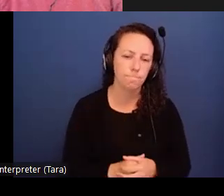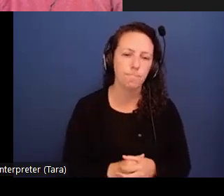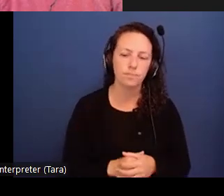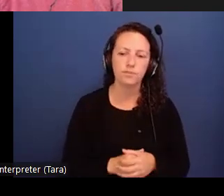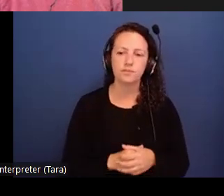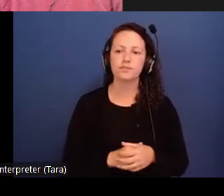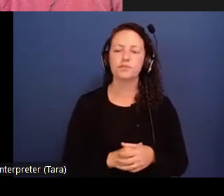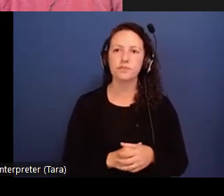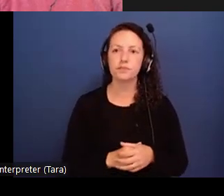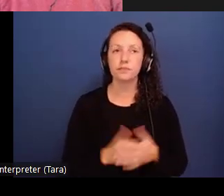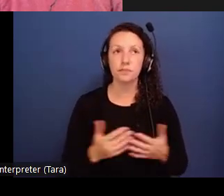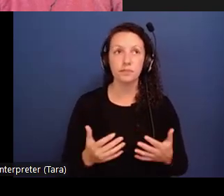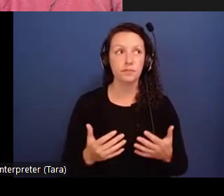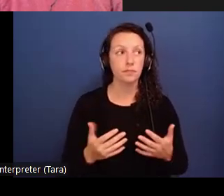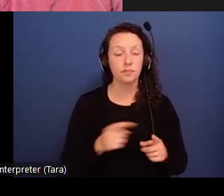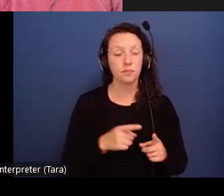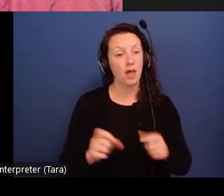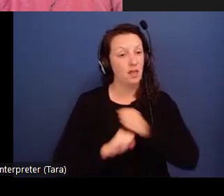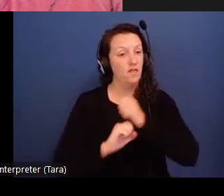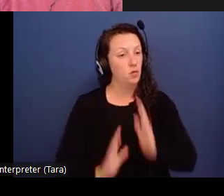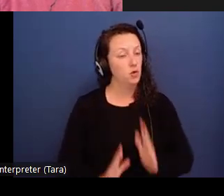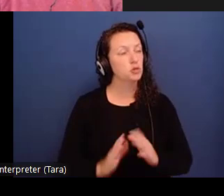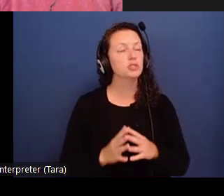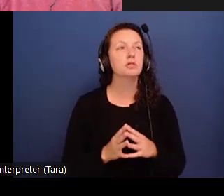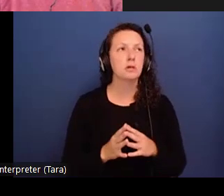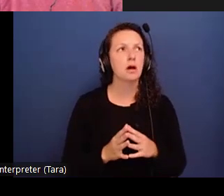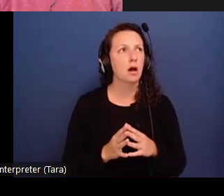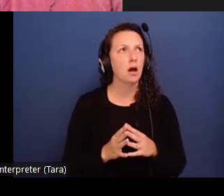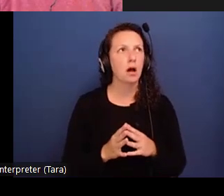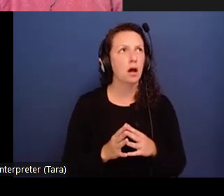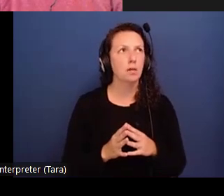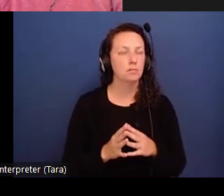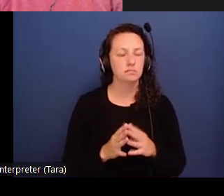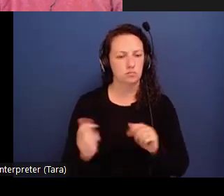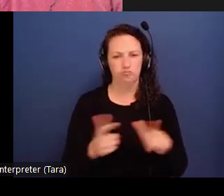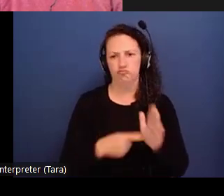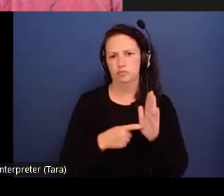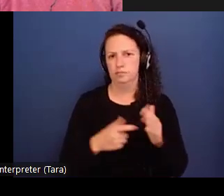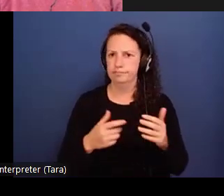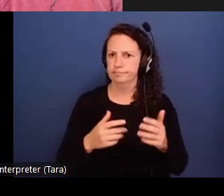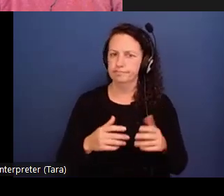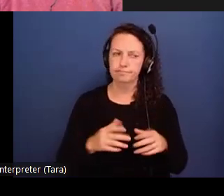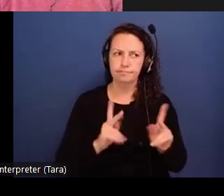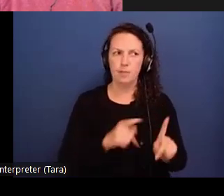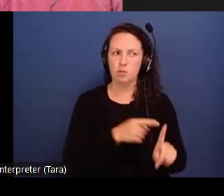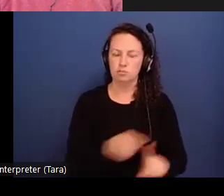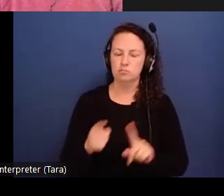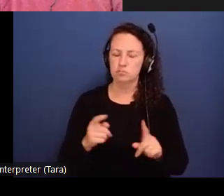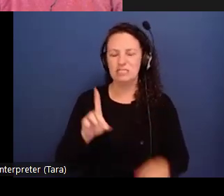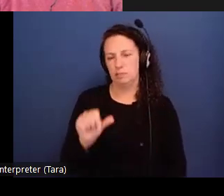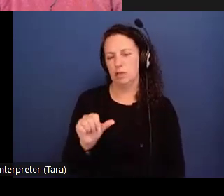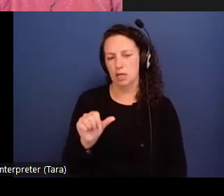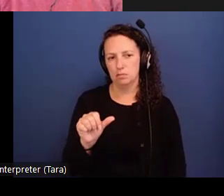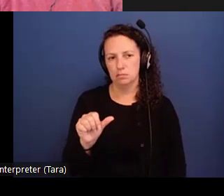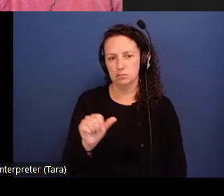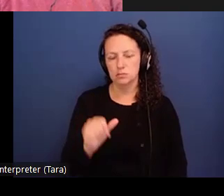Most of the founders that we have, everybody has to be a person with a disability to be part of our programming. It